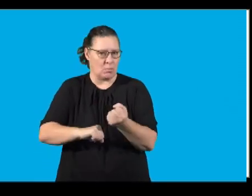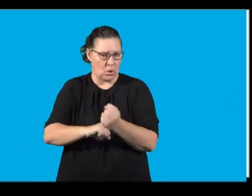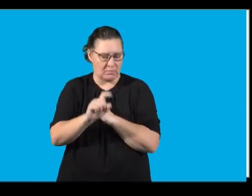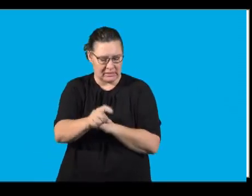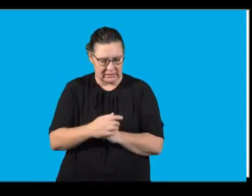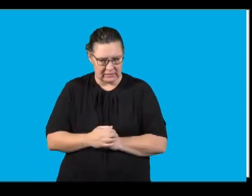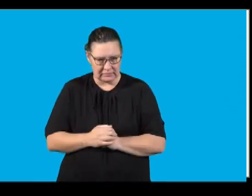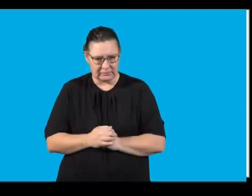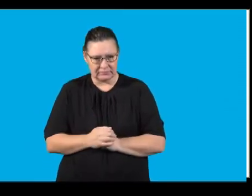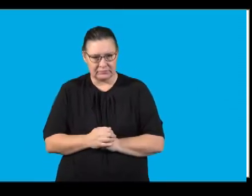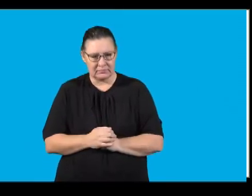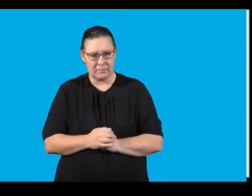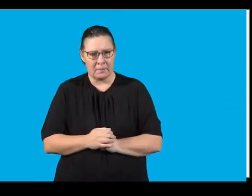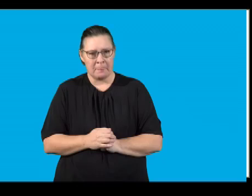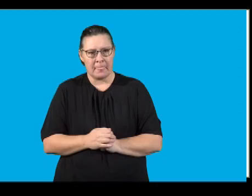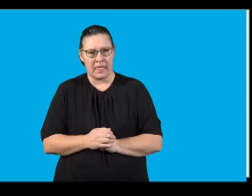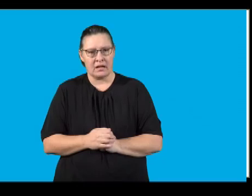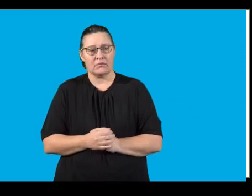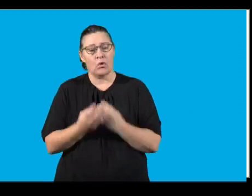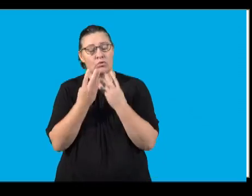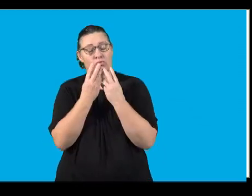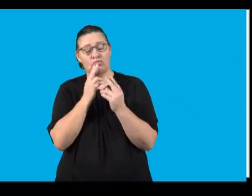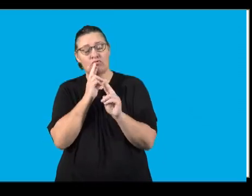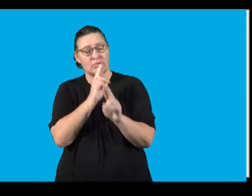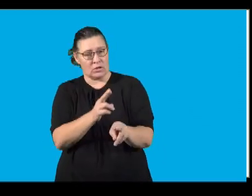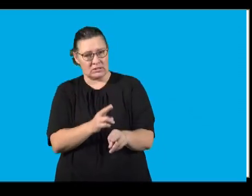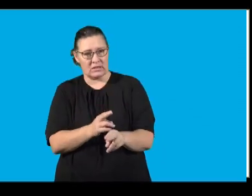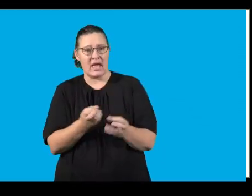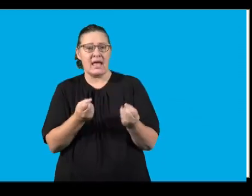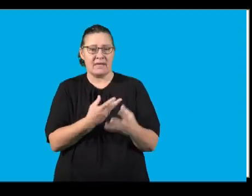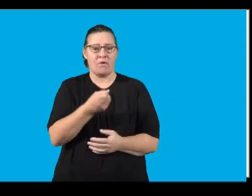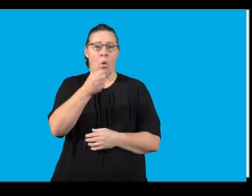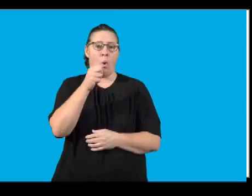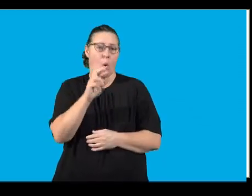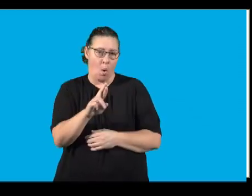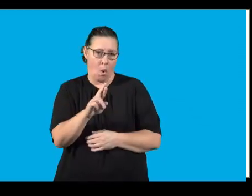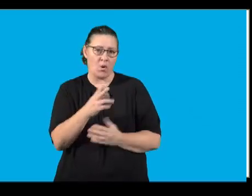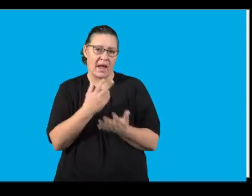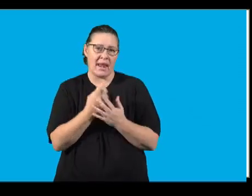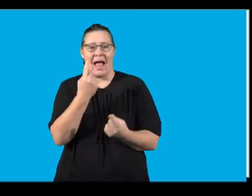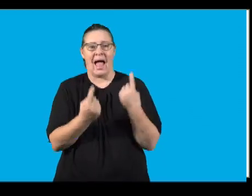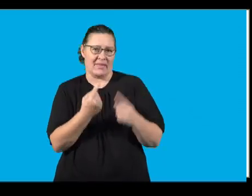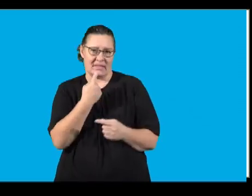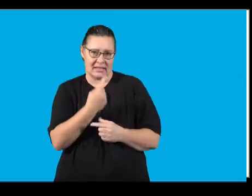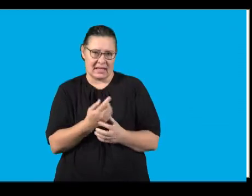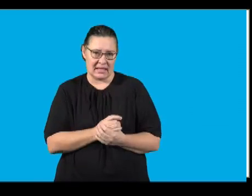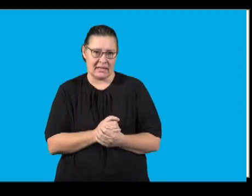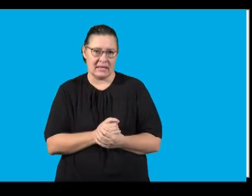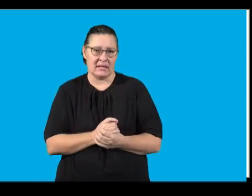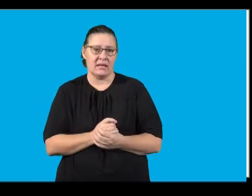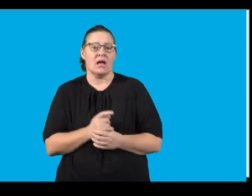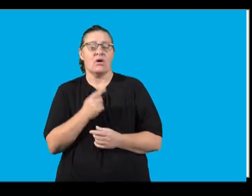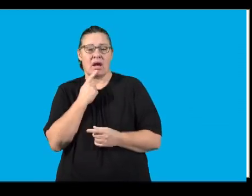our response. And remember, if they give you an or, it means you can mention either one. So, Duncan